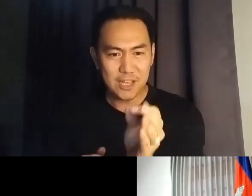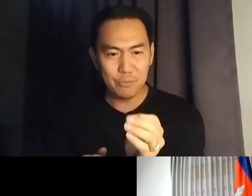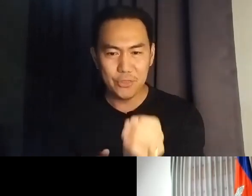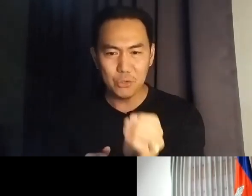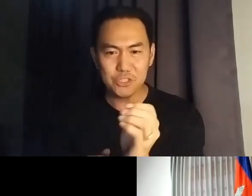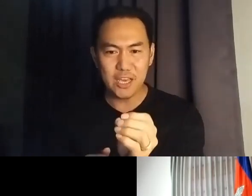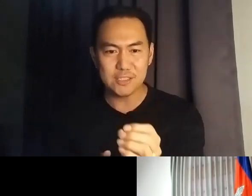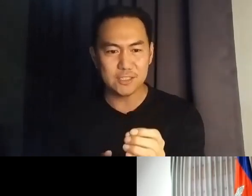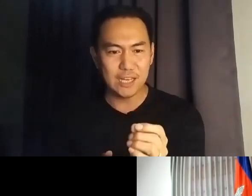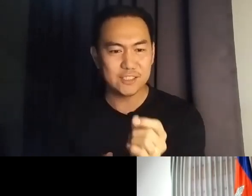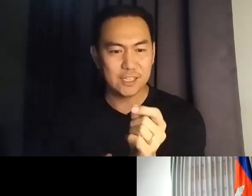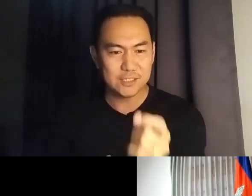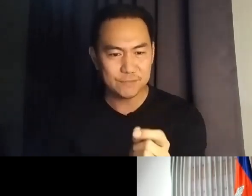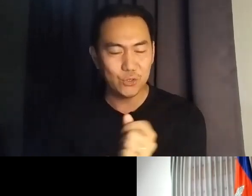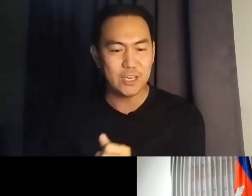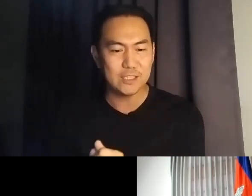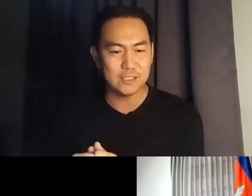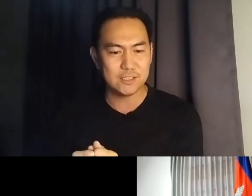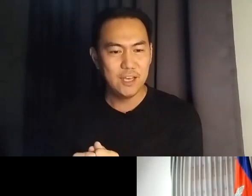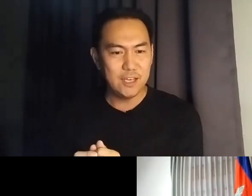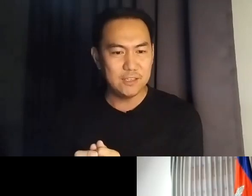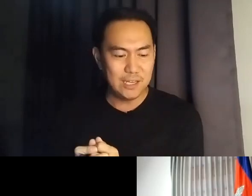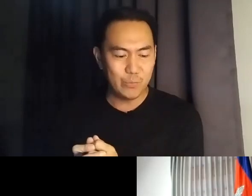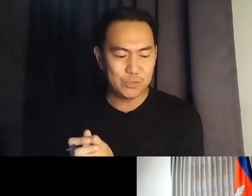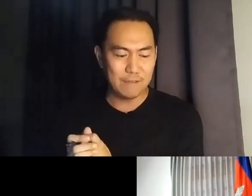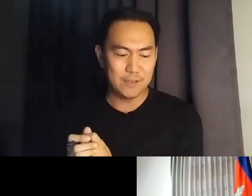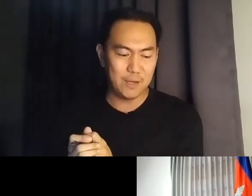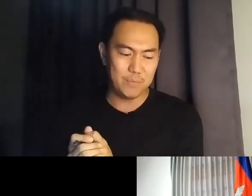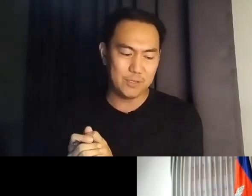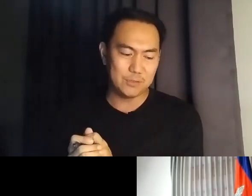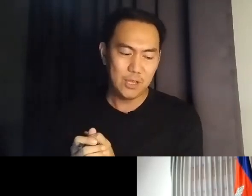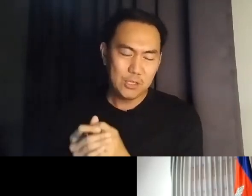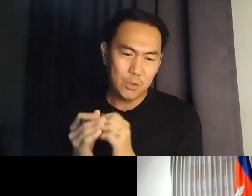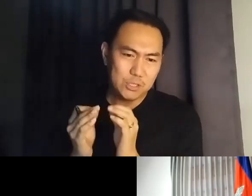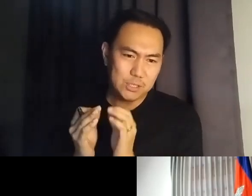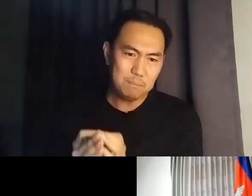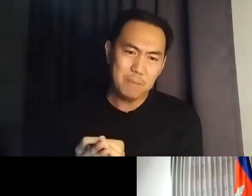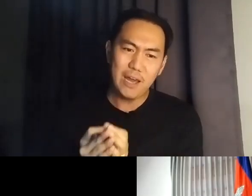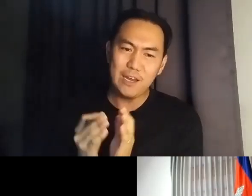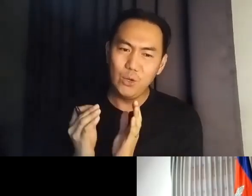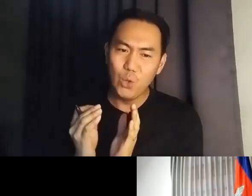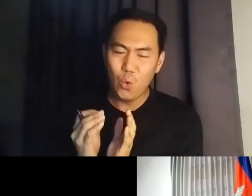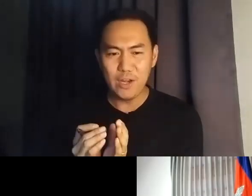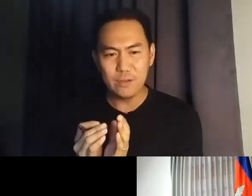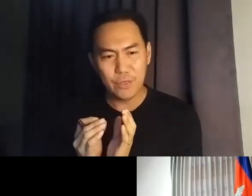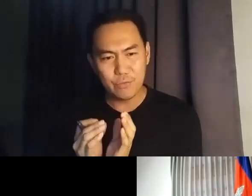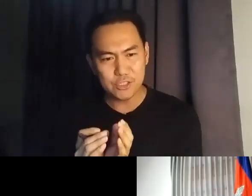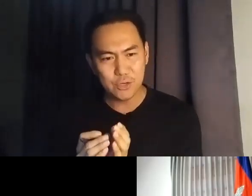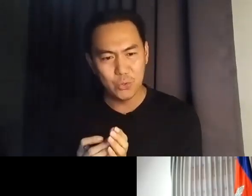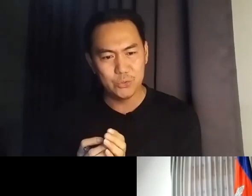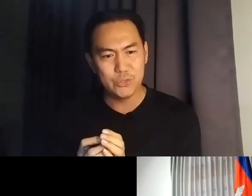us count those cases as successful cases in dealing with trafficking in persons. So simply by lowering